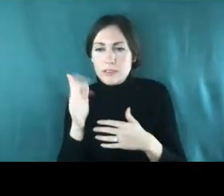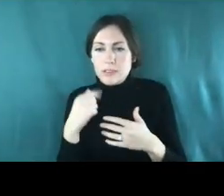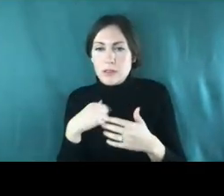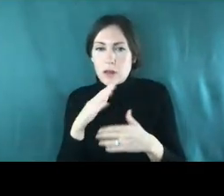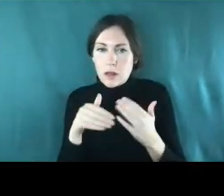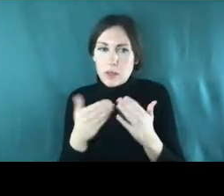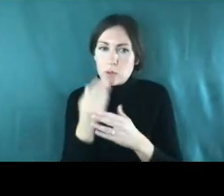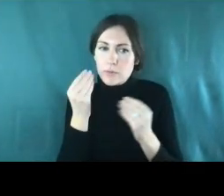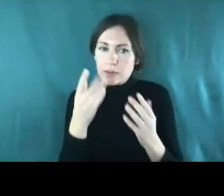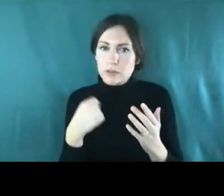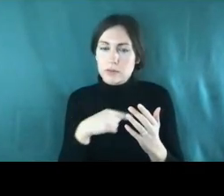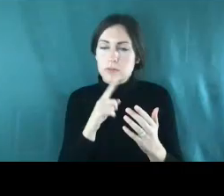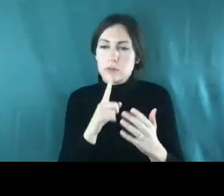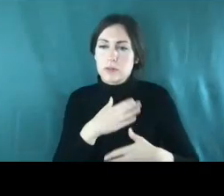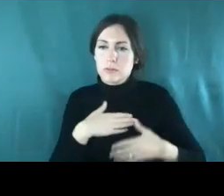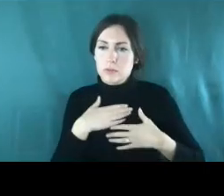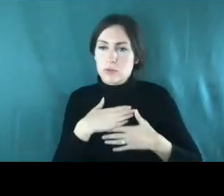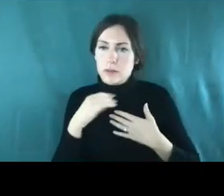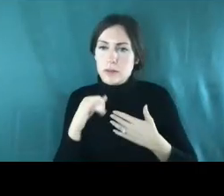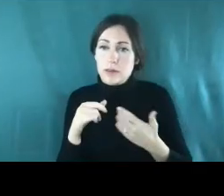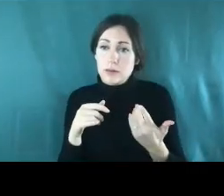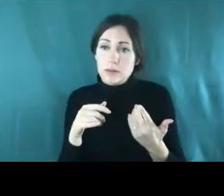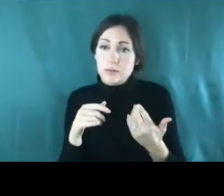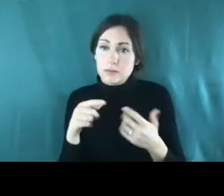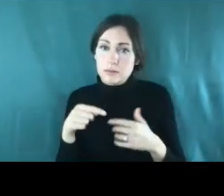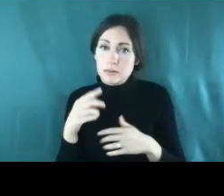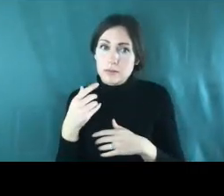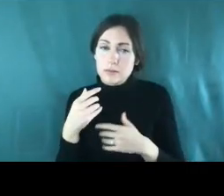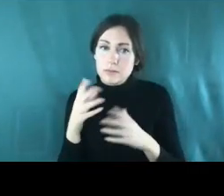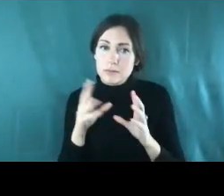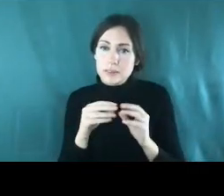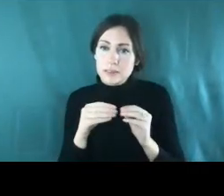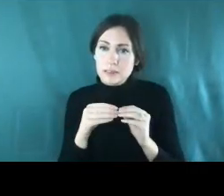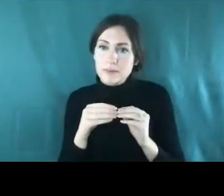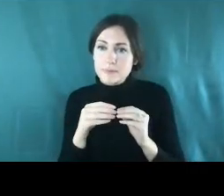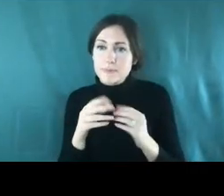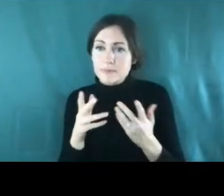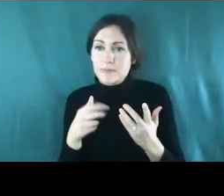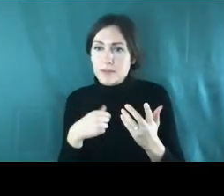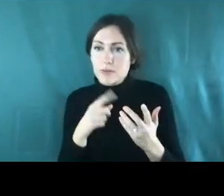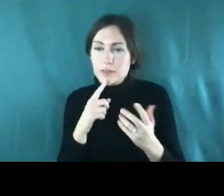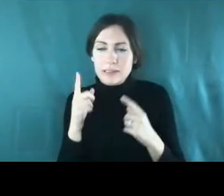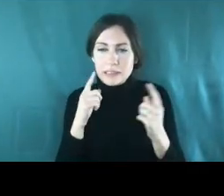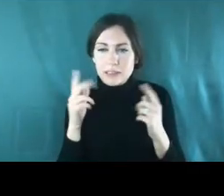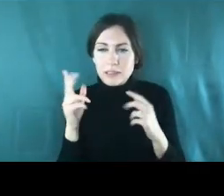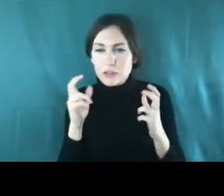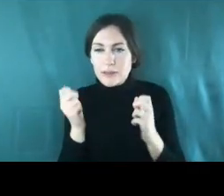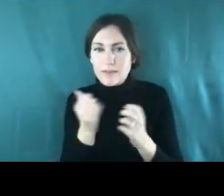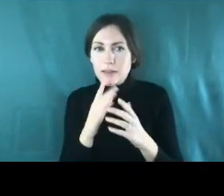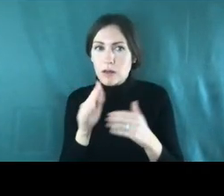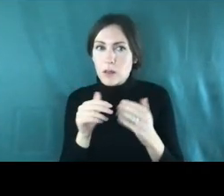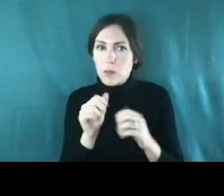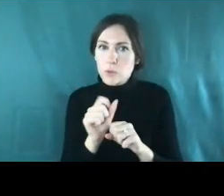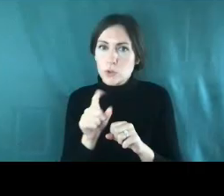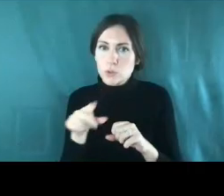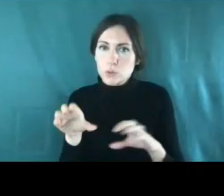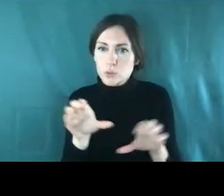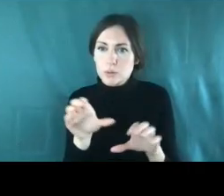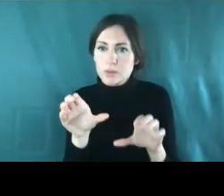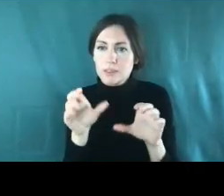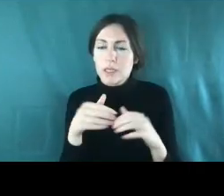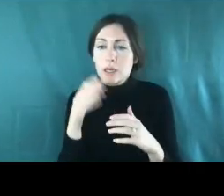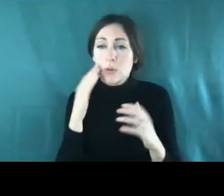think that's something that I've really enjoyed this call this time around. Just hearing everything and all the work that you're doing. I know a lot